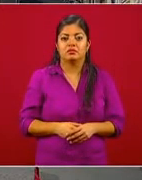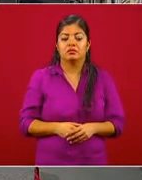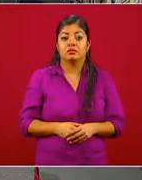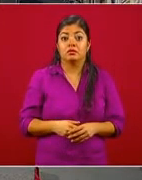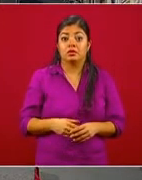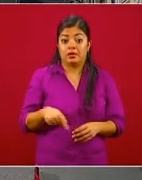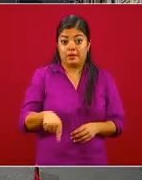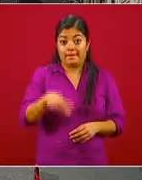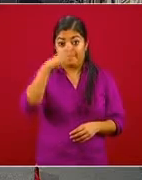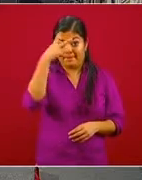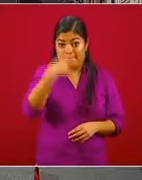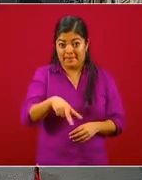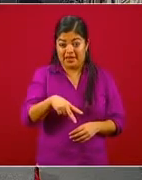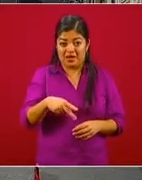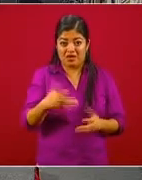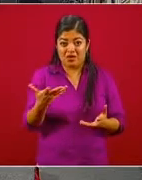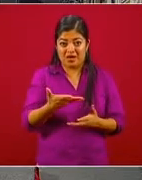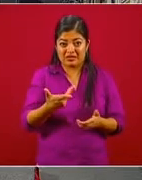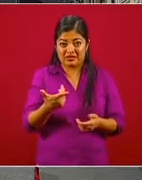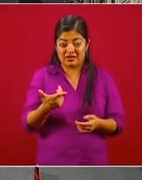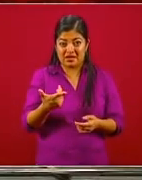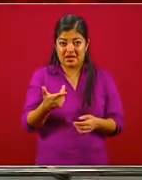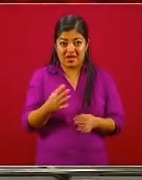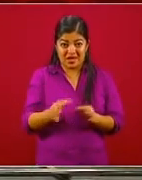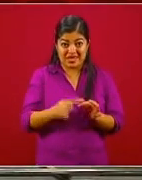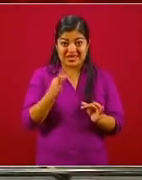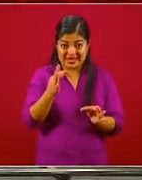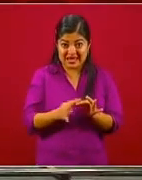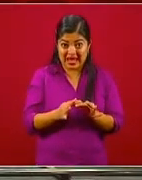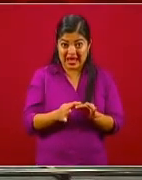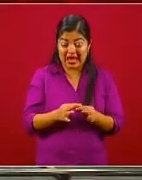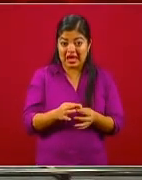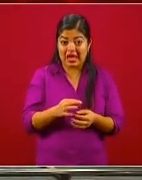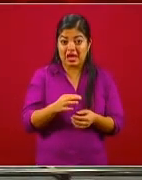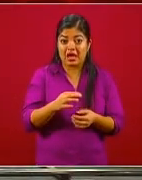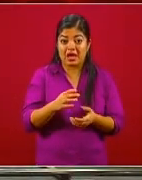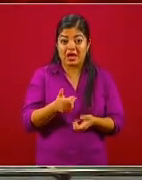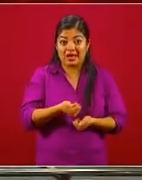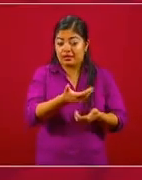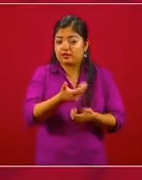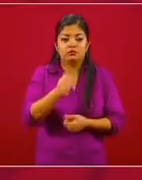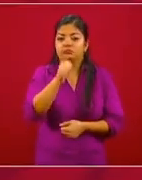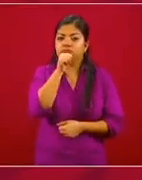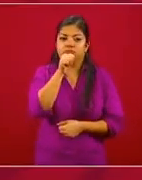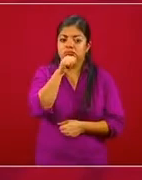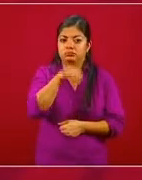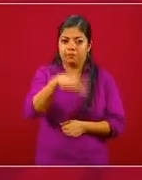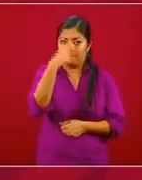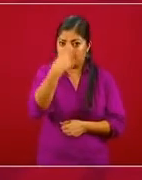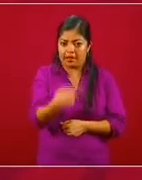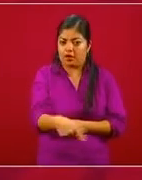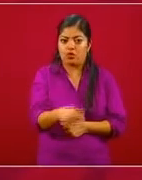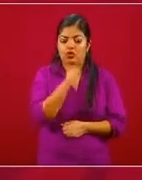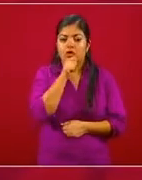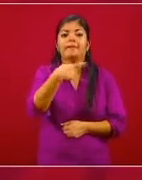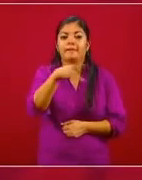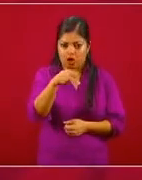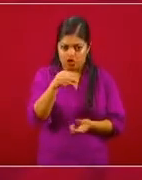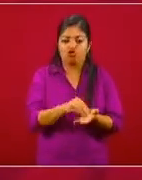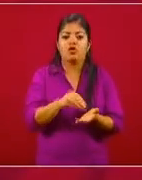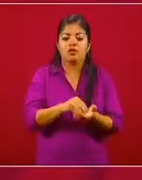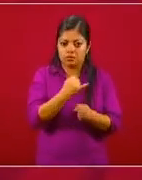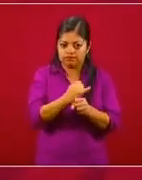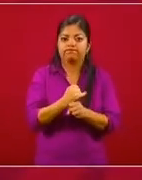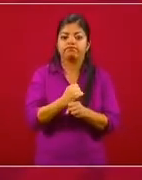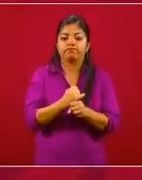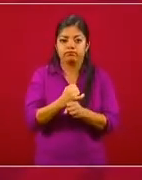China. So no, out of the ones that have or are supposed to be produced or